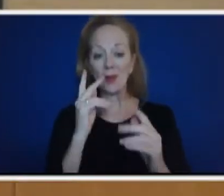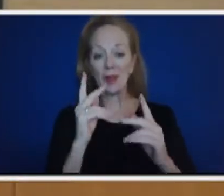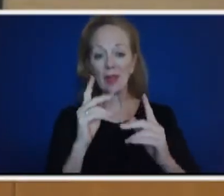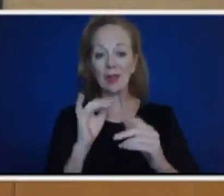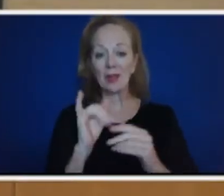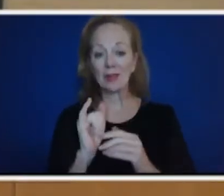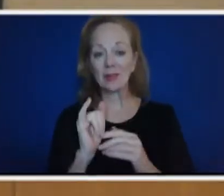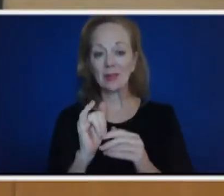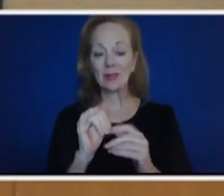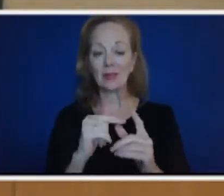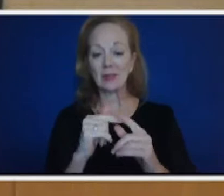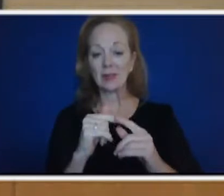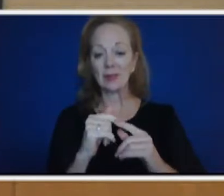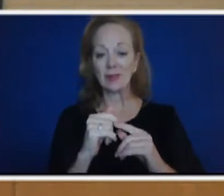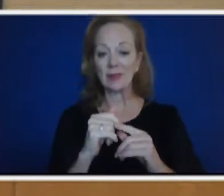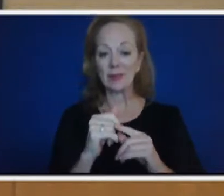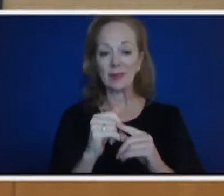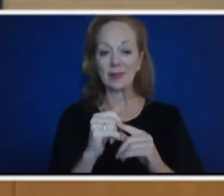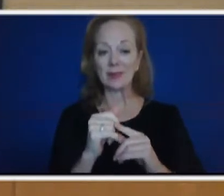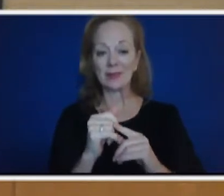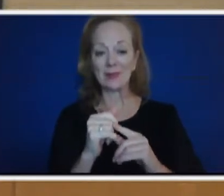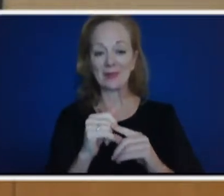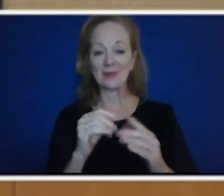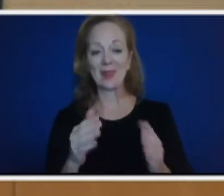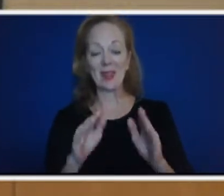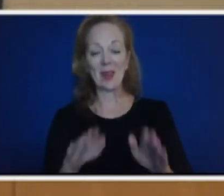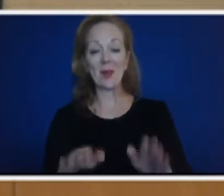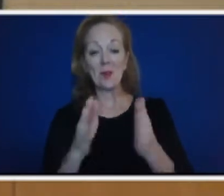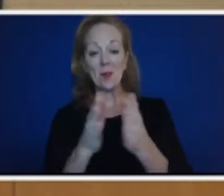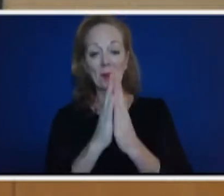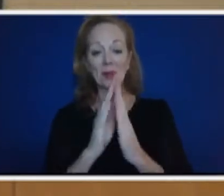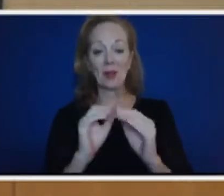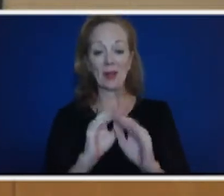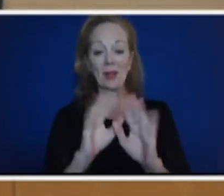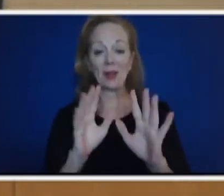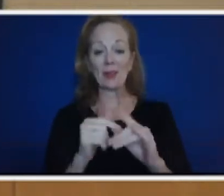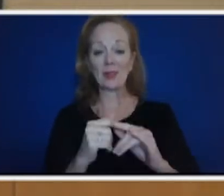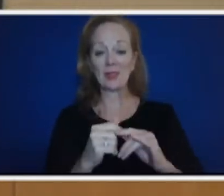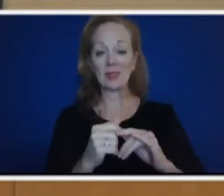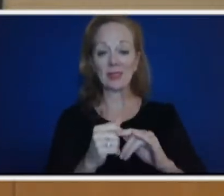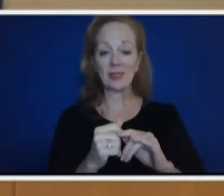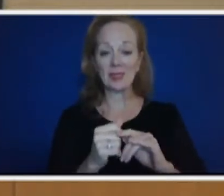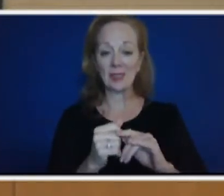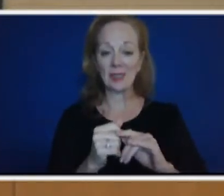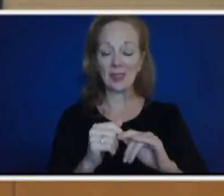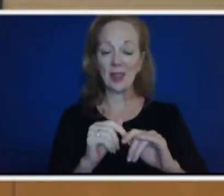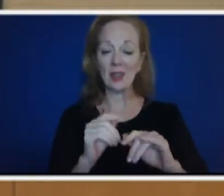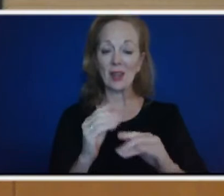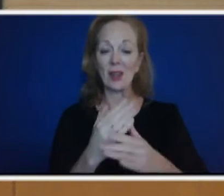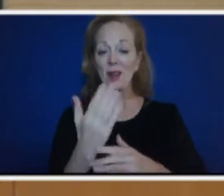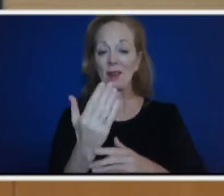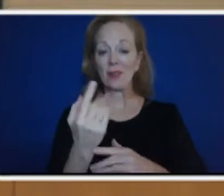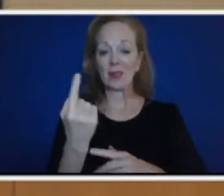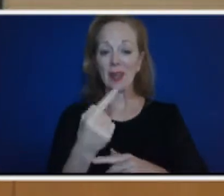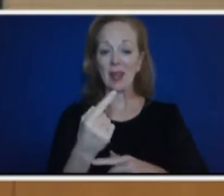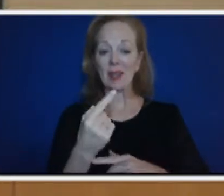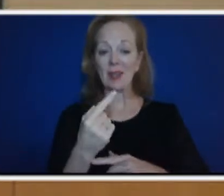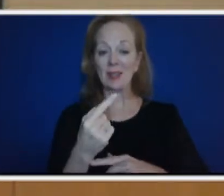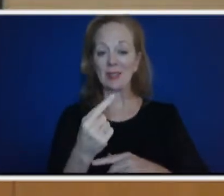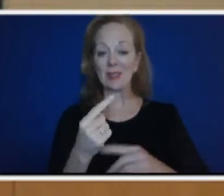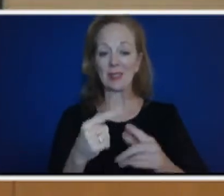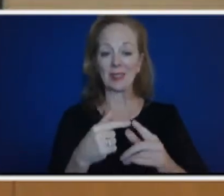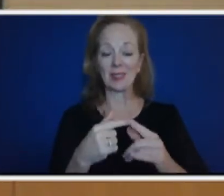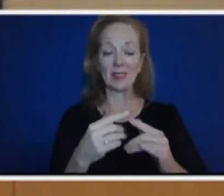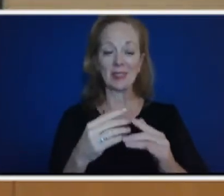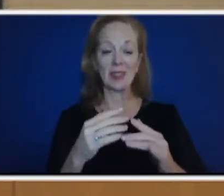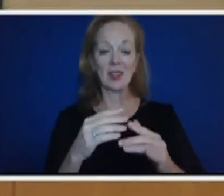that is our review period to get petitions cleared to go to hearing starts to get within more of that 15-day period, because we've got plan review